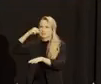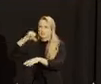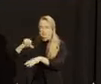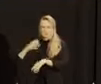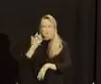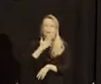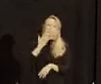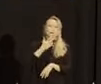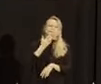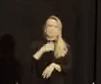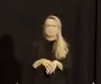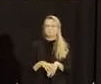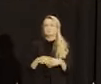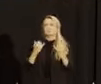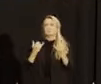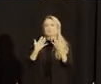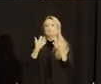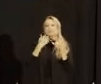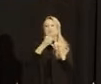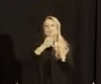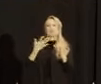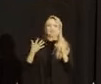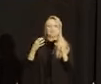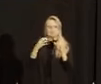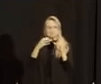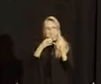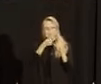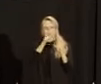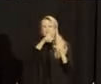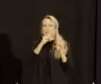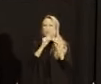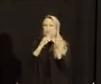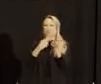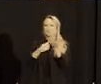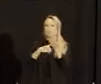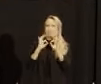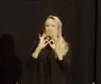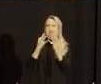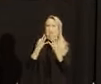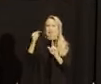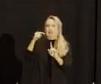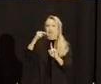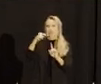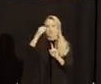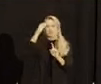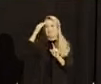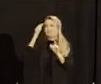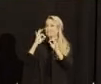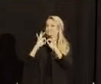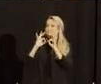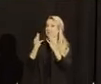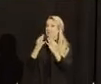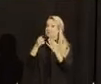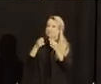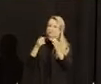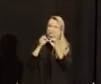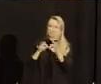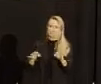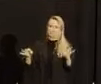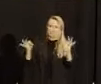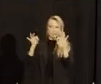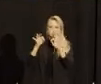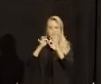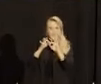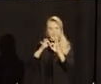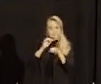on families a little bit more, and because we know that families are a vital piece, a vital aspect of young people